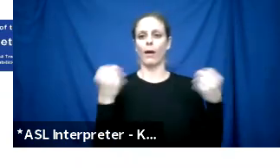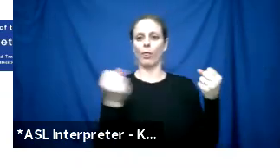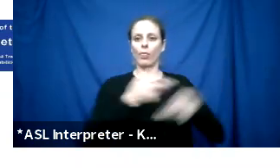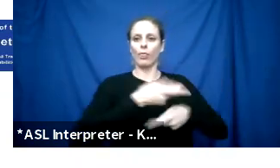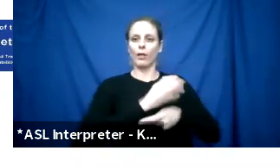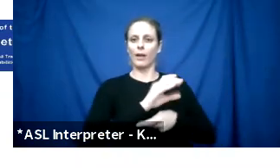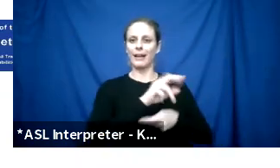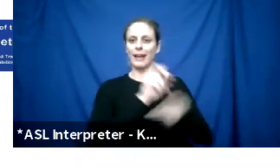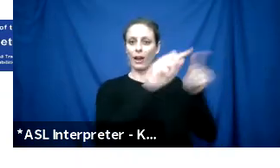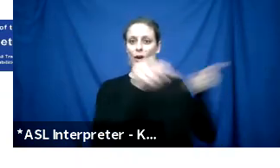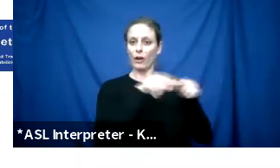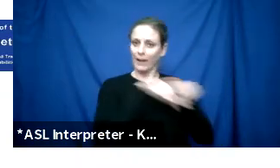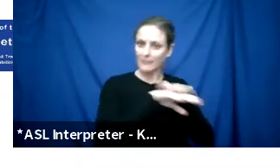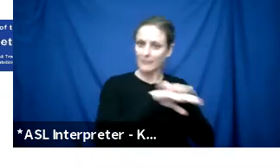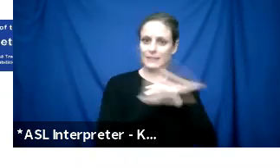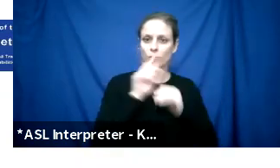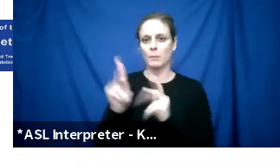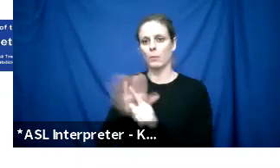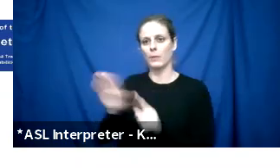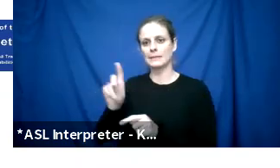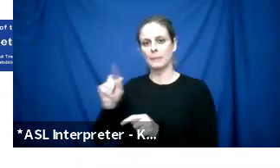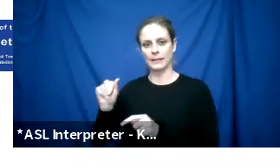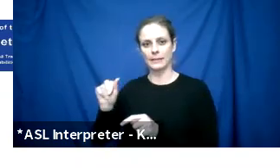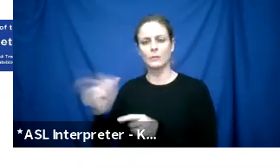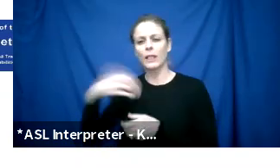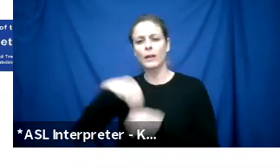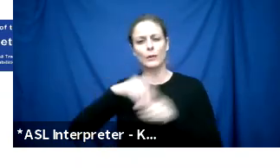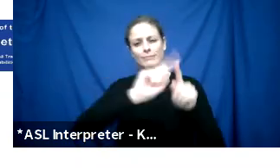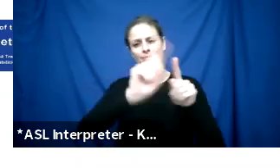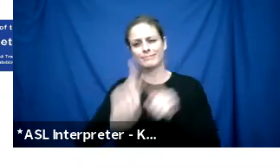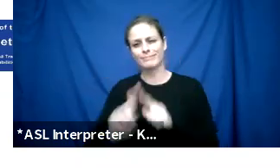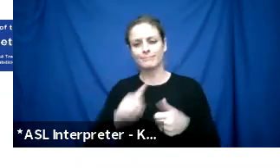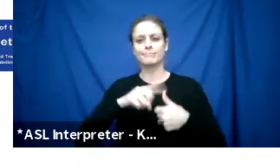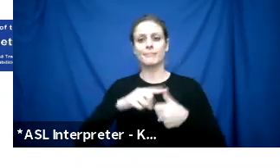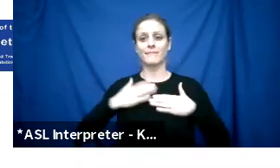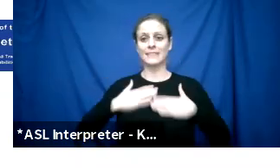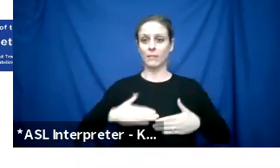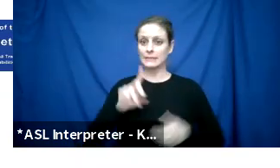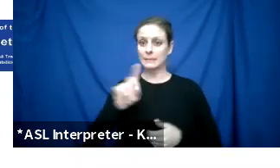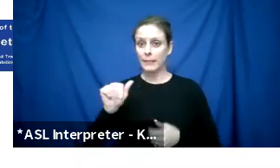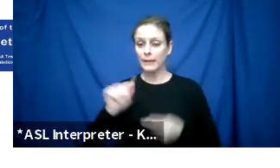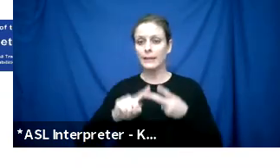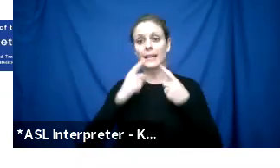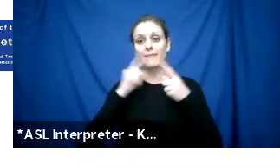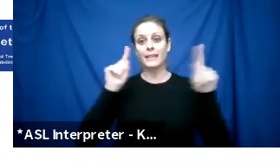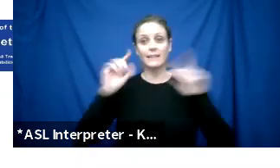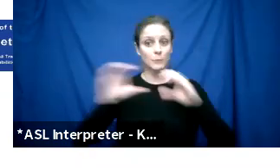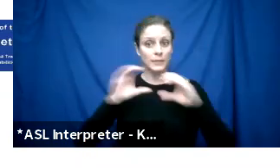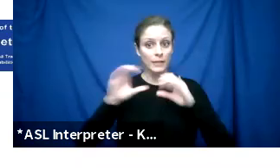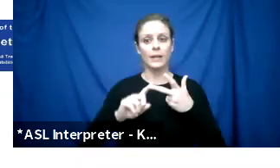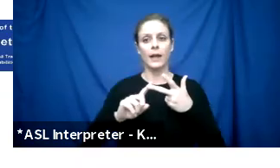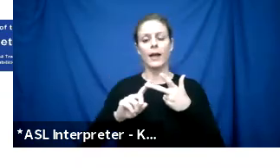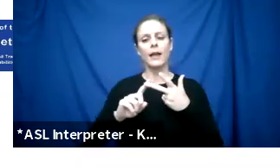disabilities. The series topics cover physical accessibility, effective communication, and reasonable modification